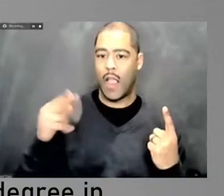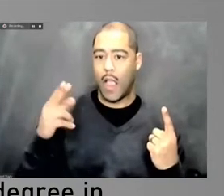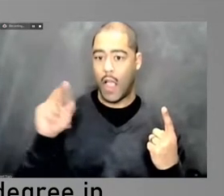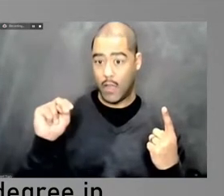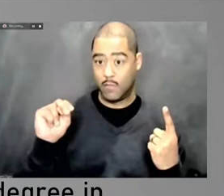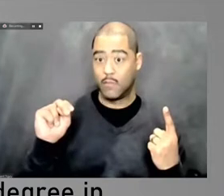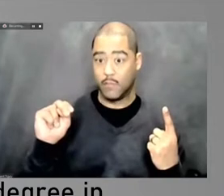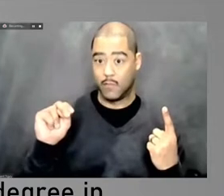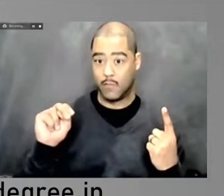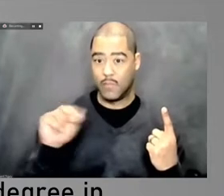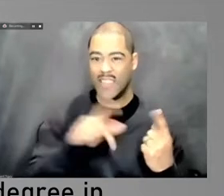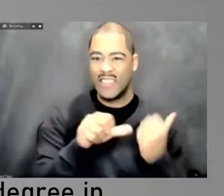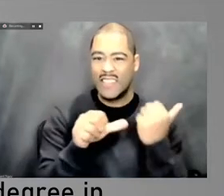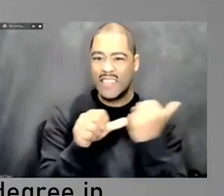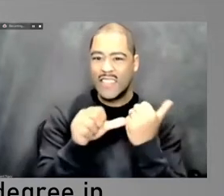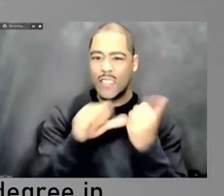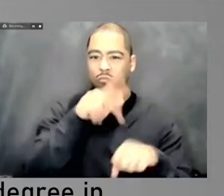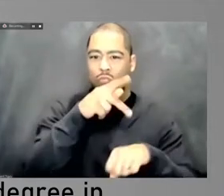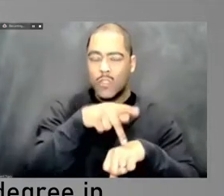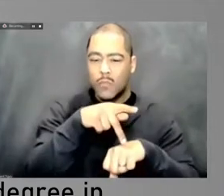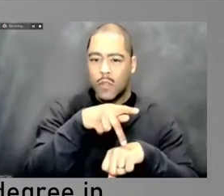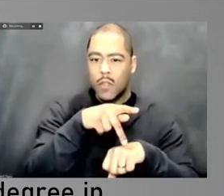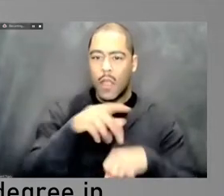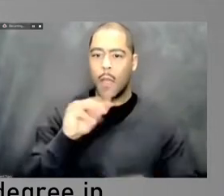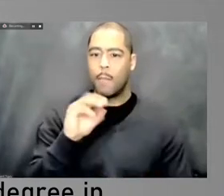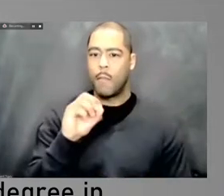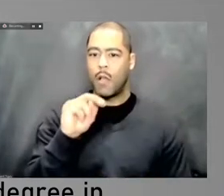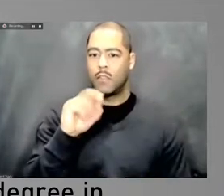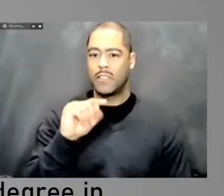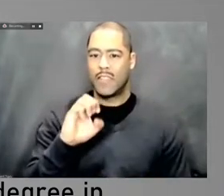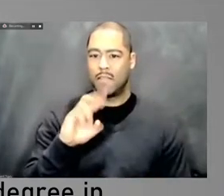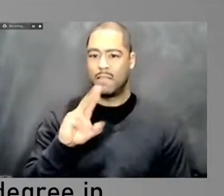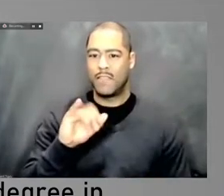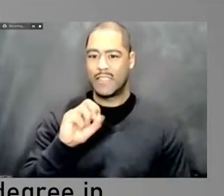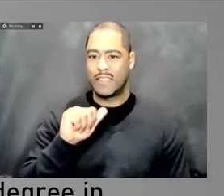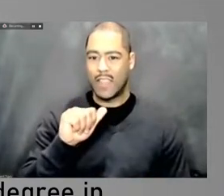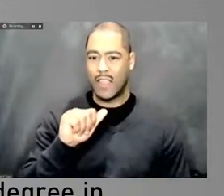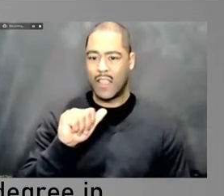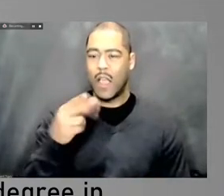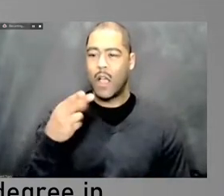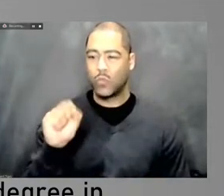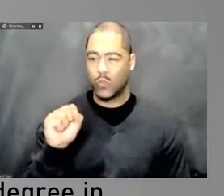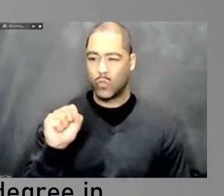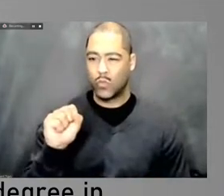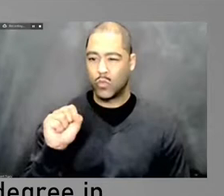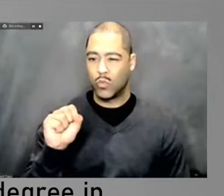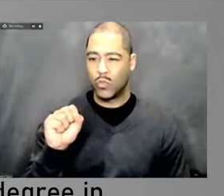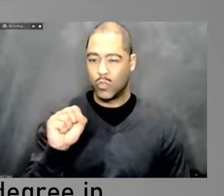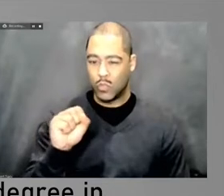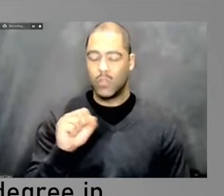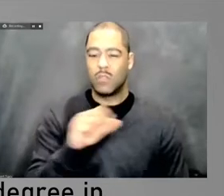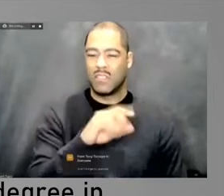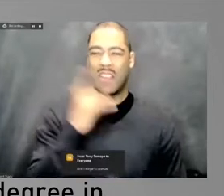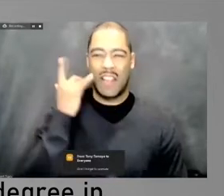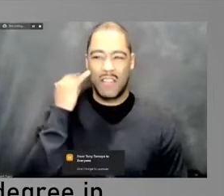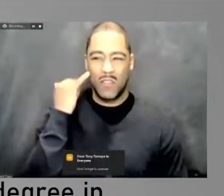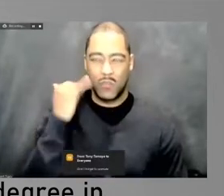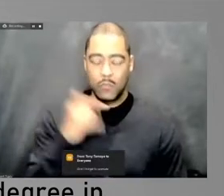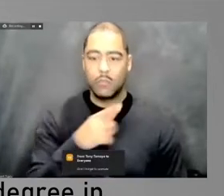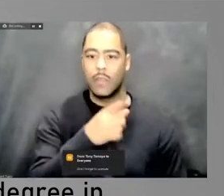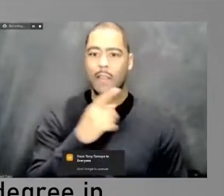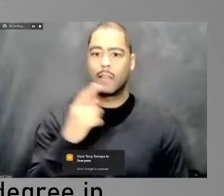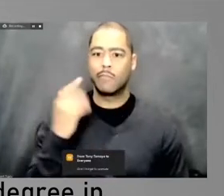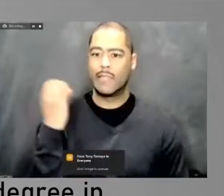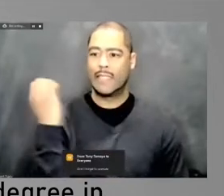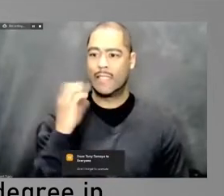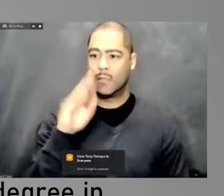assistant principal at Monte Vista High School in Danville, California. He's an East Bay native, and Kenny graduated from El